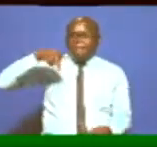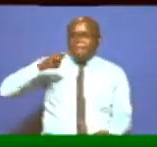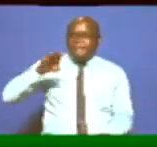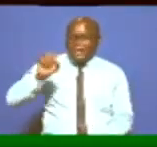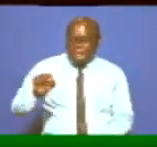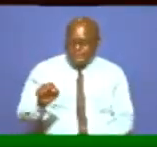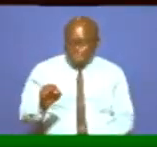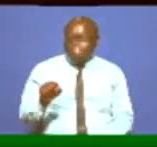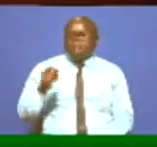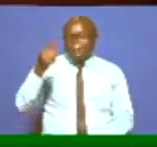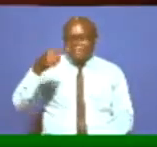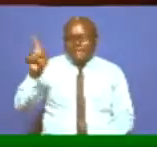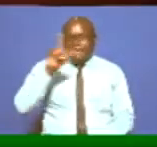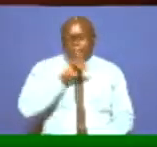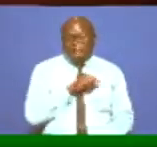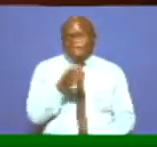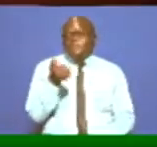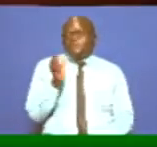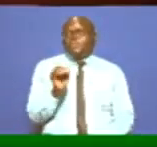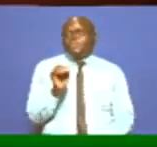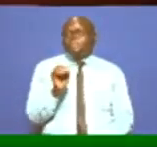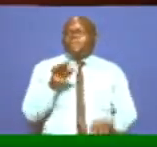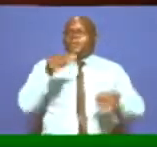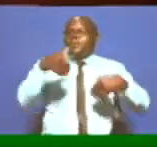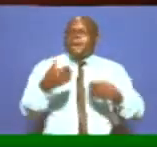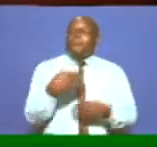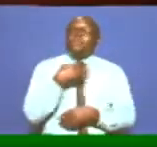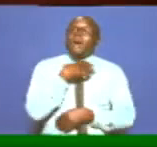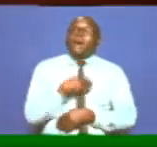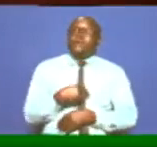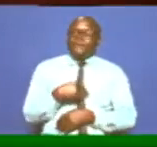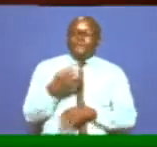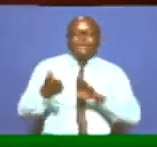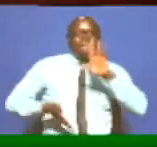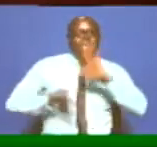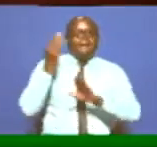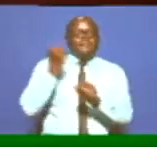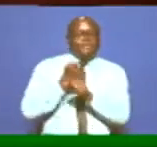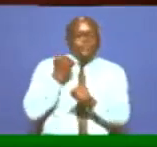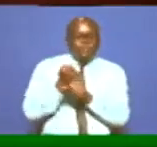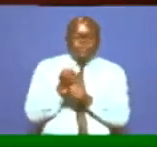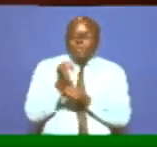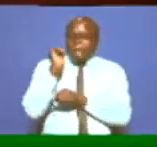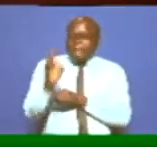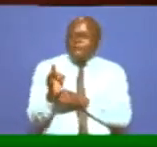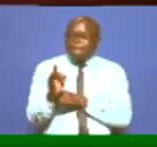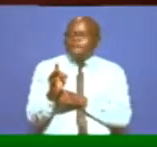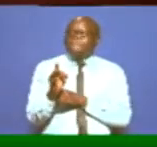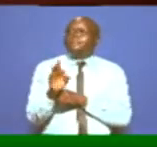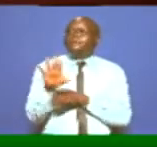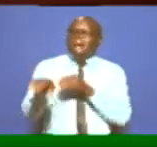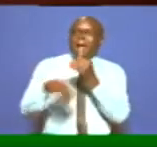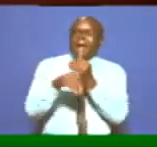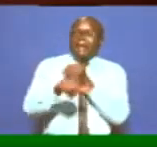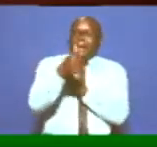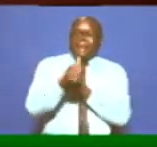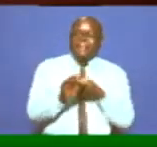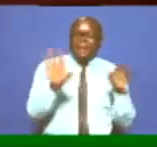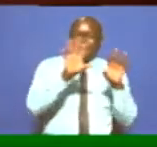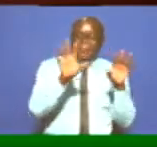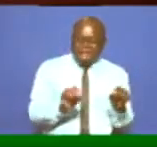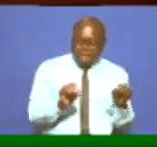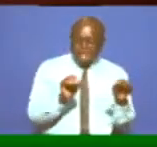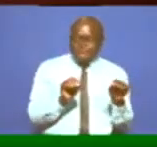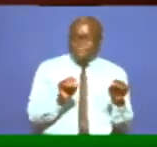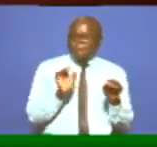minutes. Exactly. So, Mr. Speaker, how I wish that we could move with speed, even if it's going to be in a supplementary budget, Mr. Speaker,